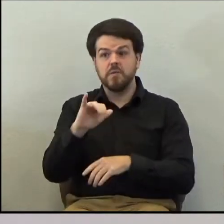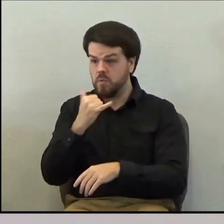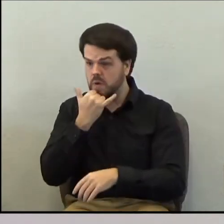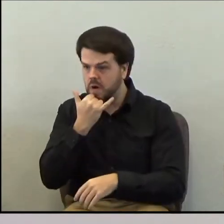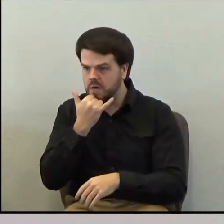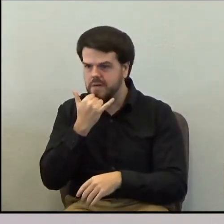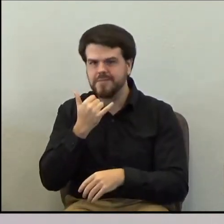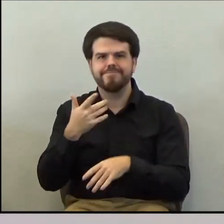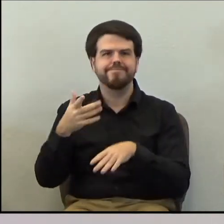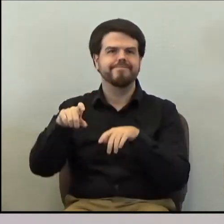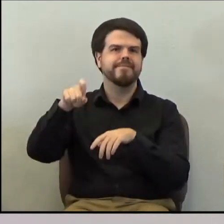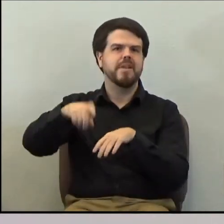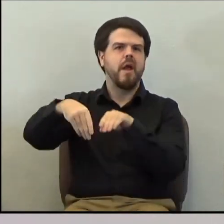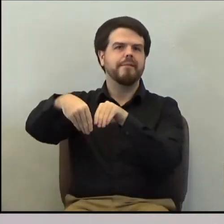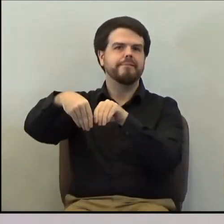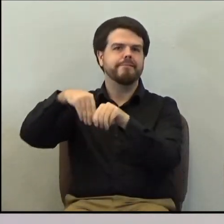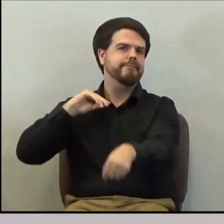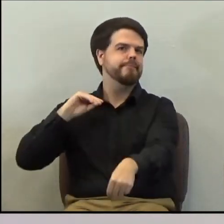and start again.